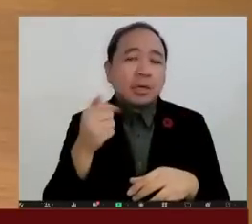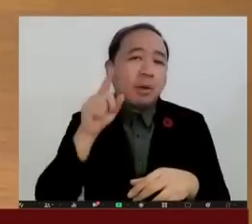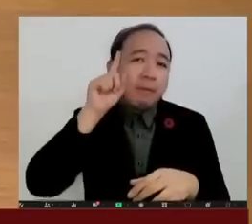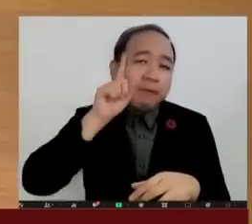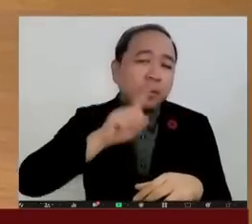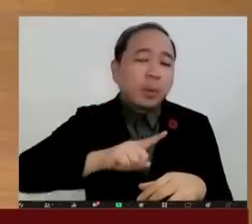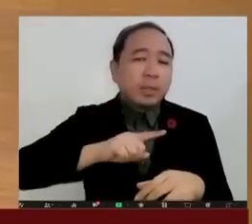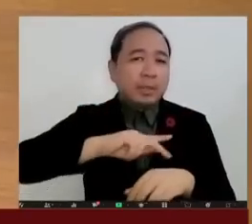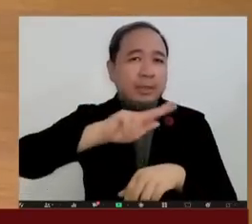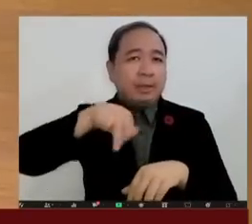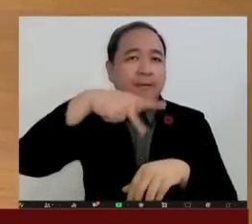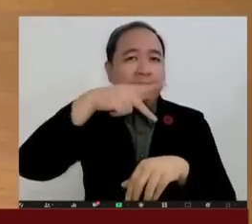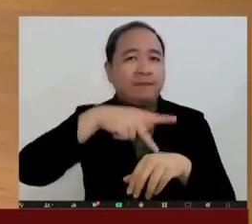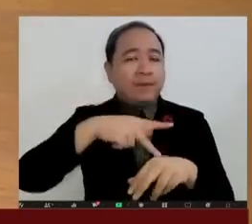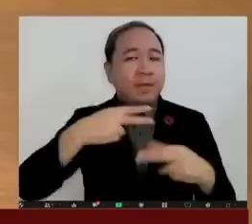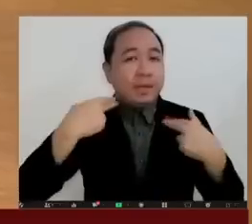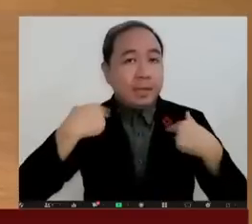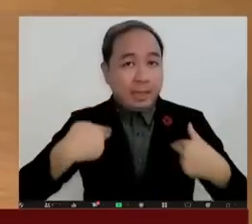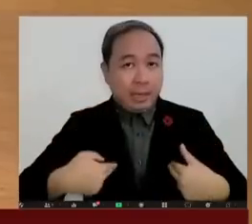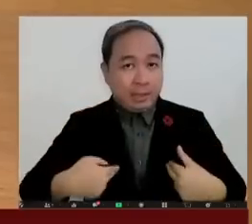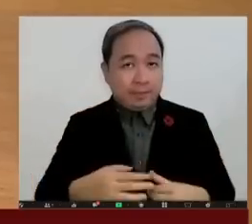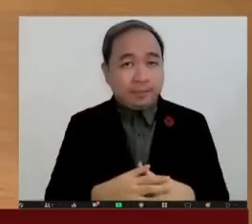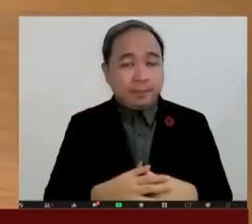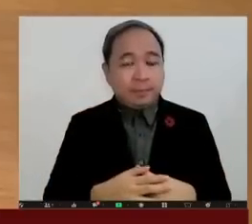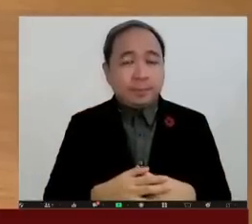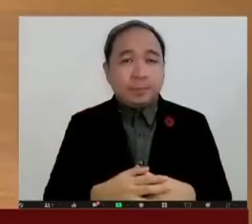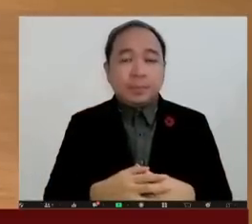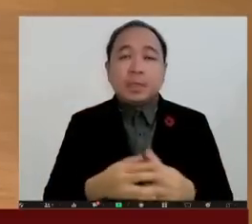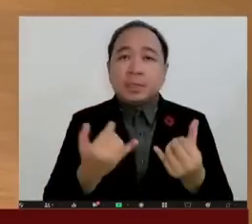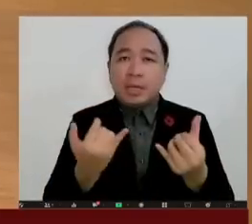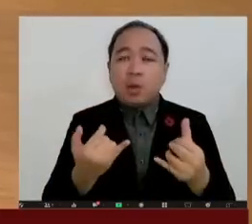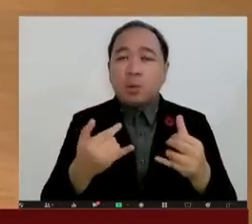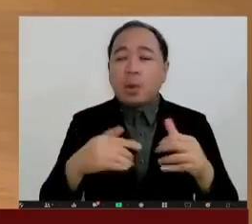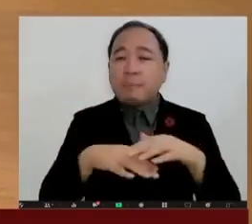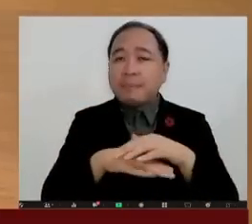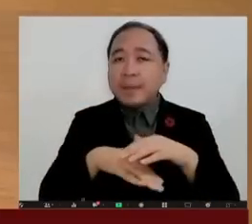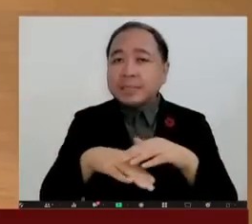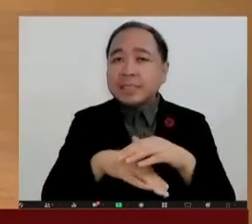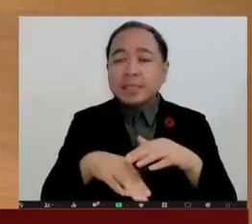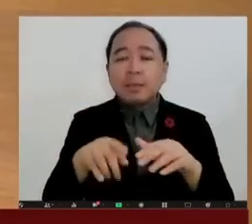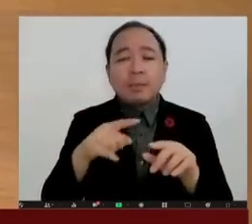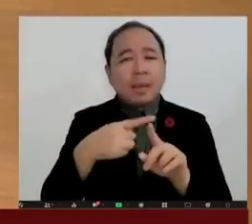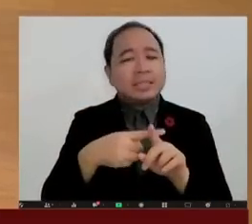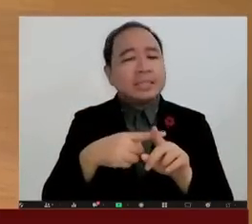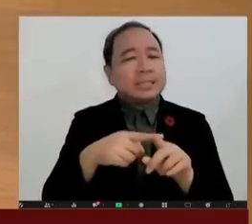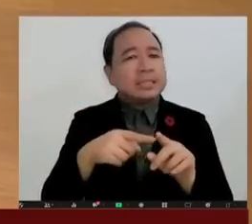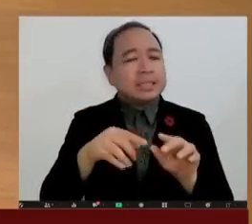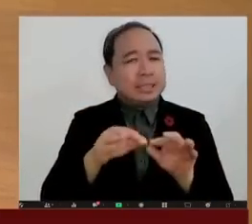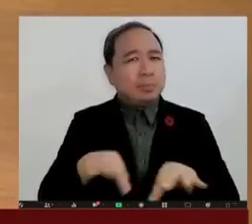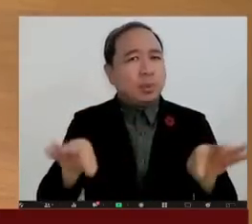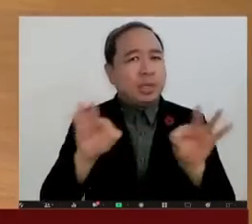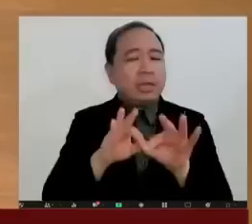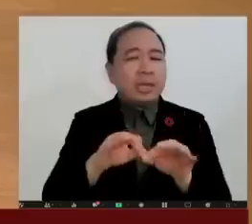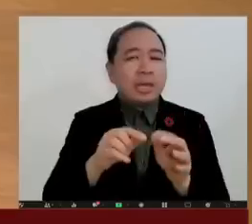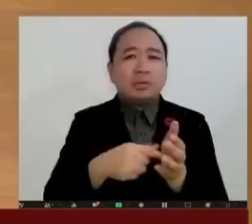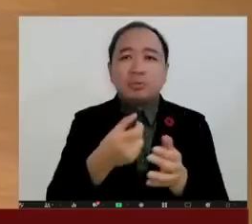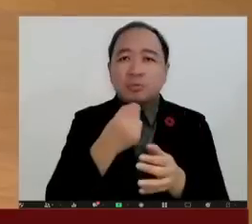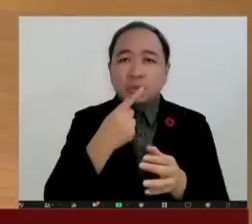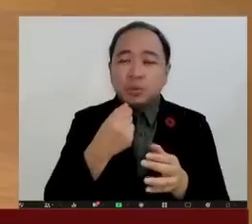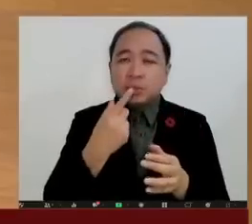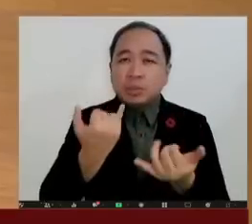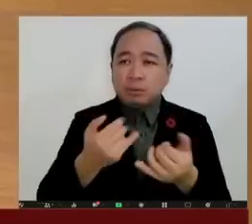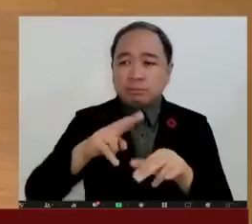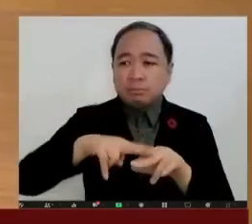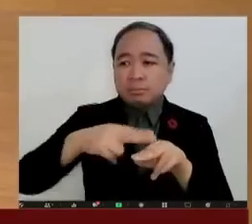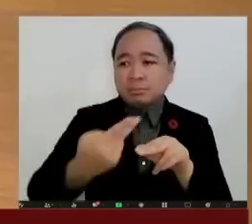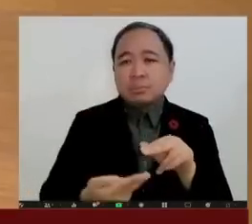Ang presyo ng mga mahalaga at pangunahing gamot ay bumaba ng humigit kumulang ng 40%. Mayroon ding